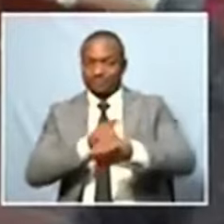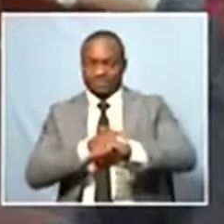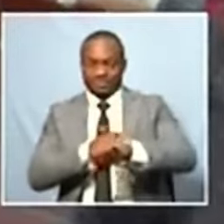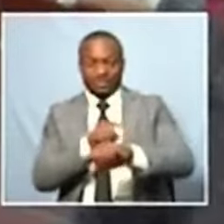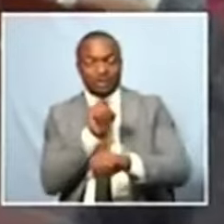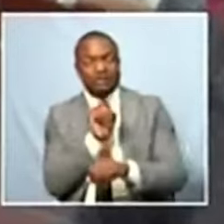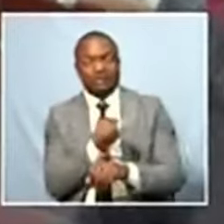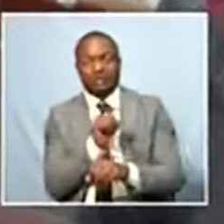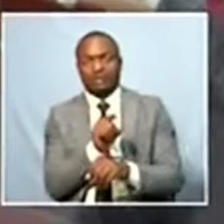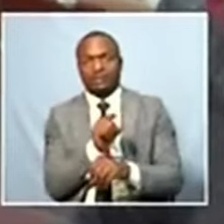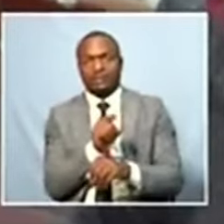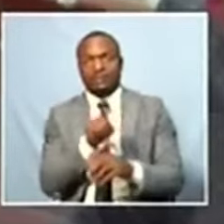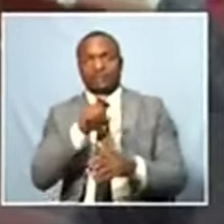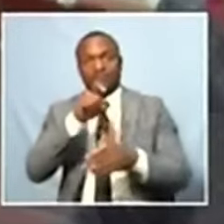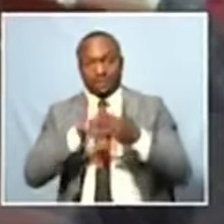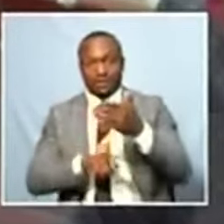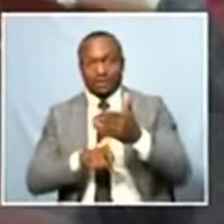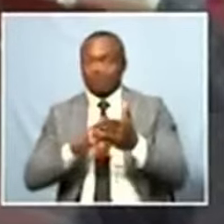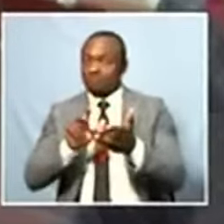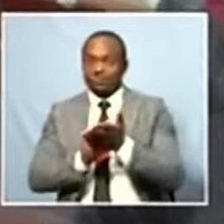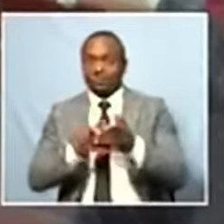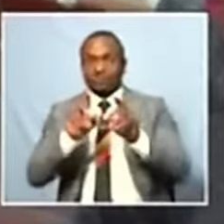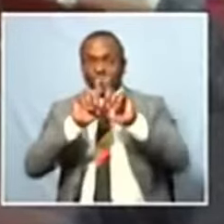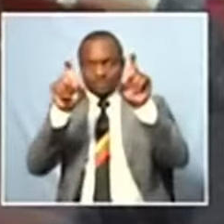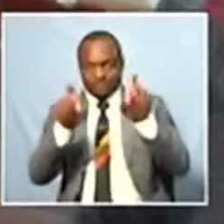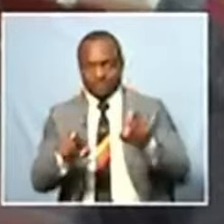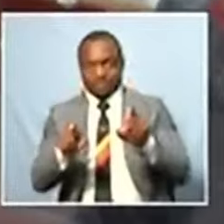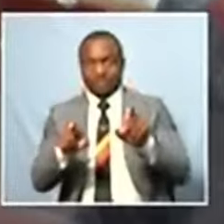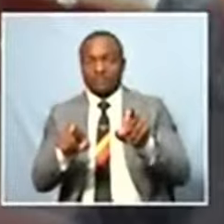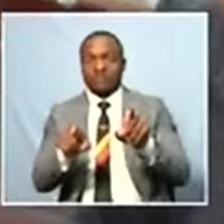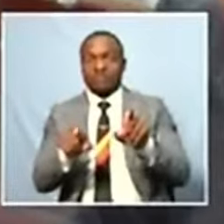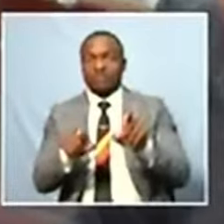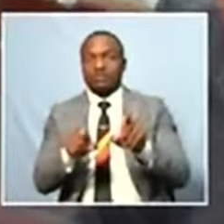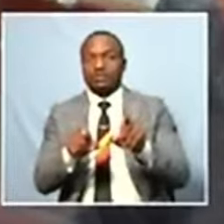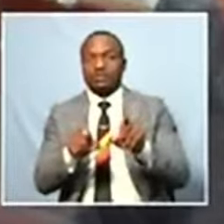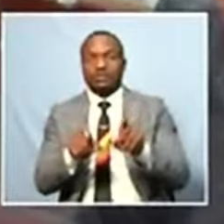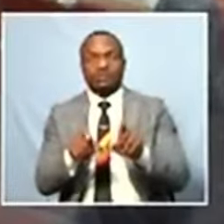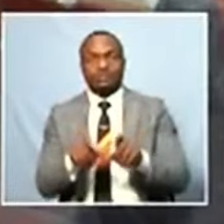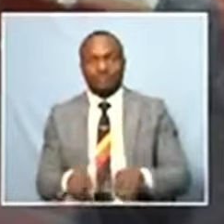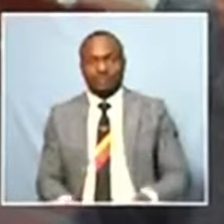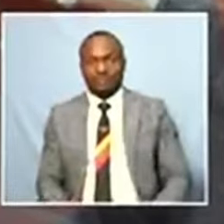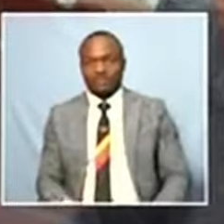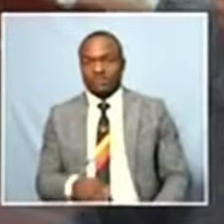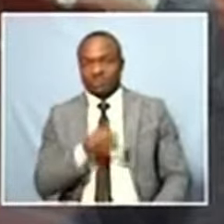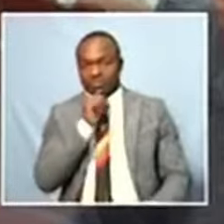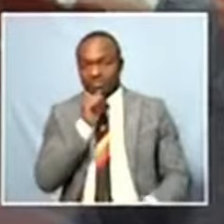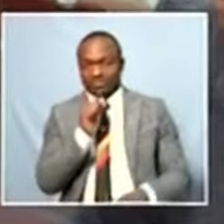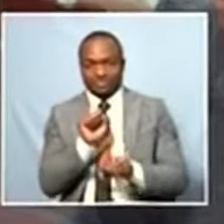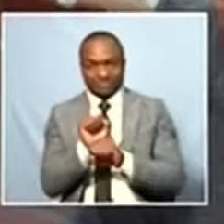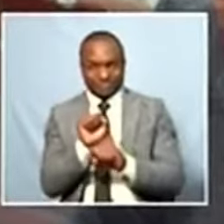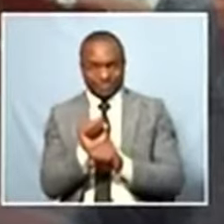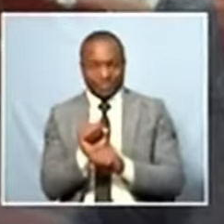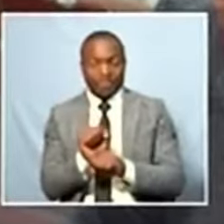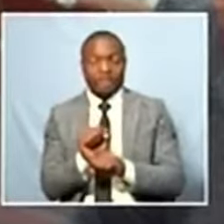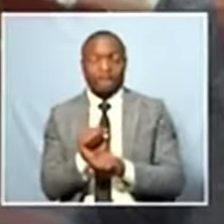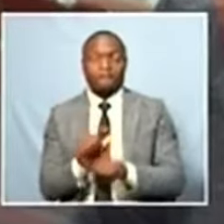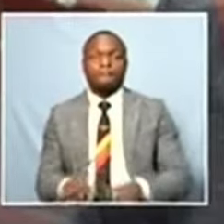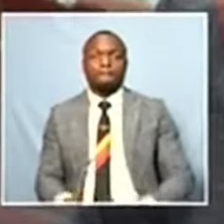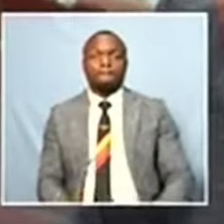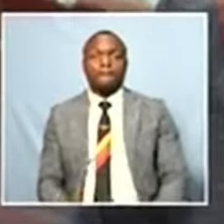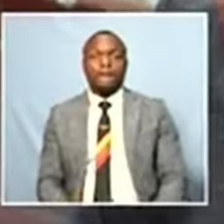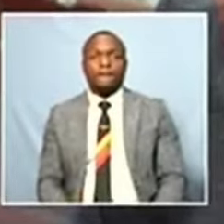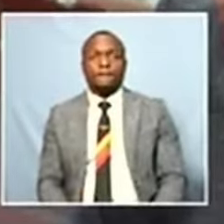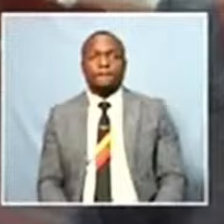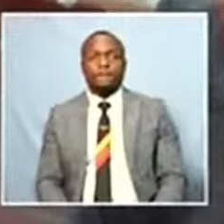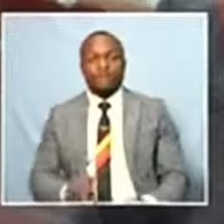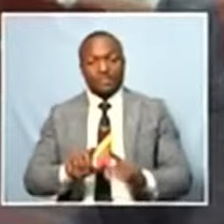that tax clearance certificate gets invalidated. Now, effective this year, there